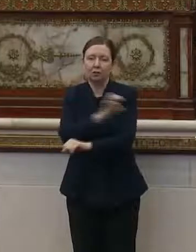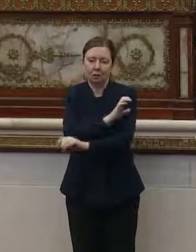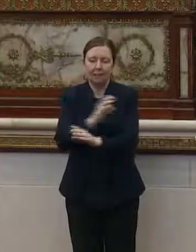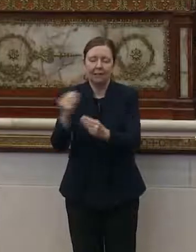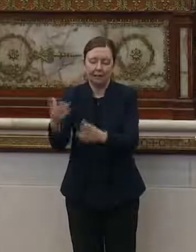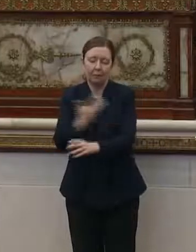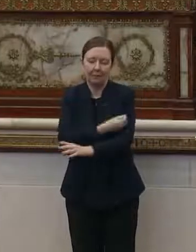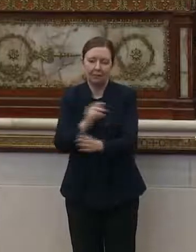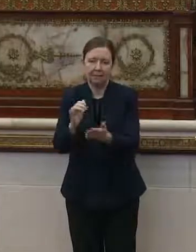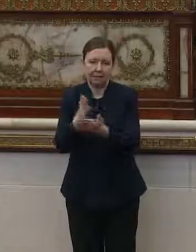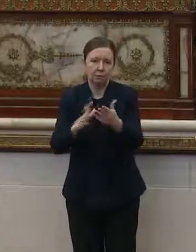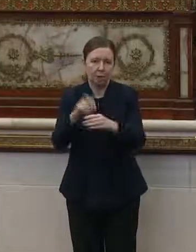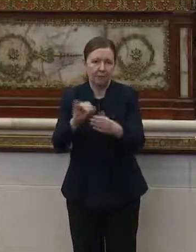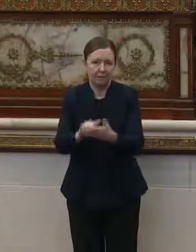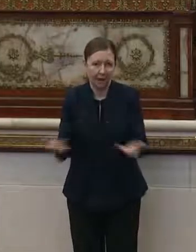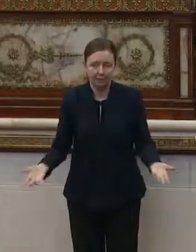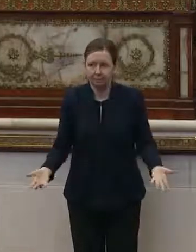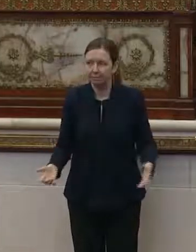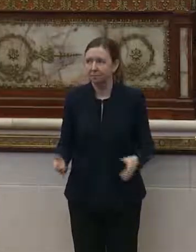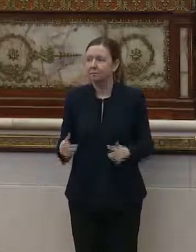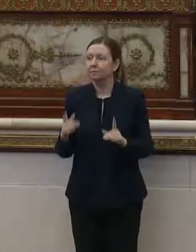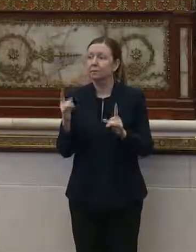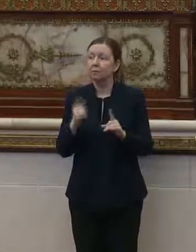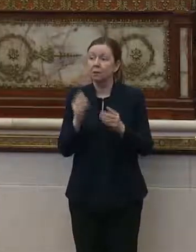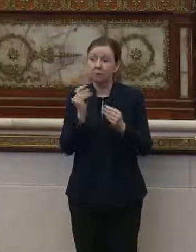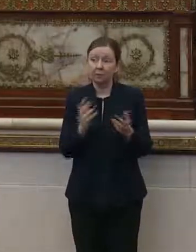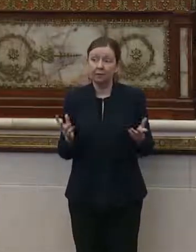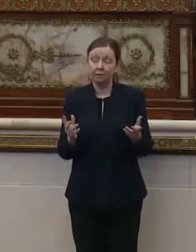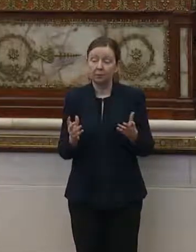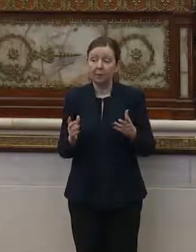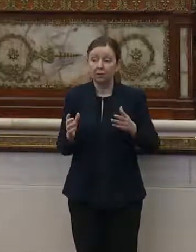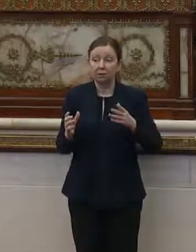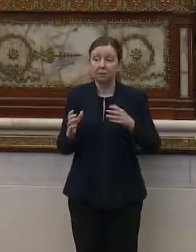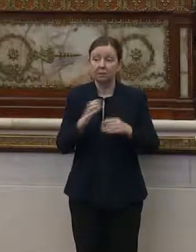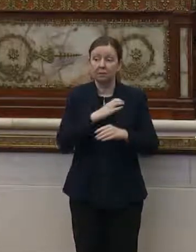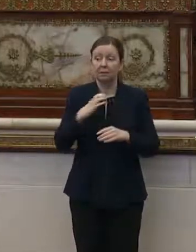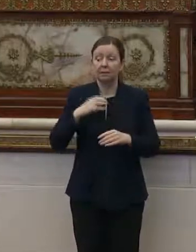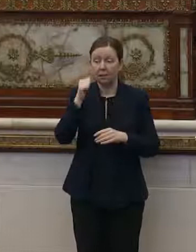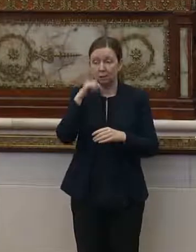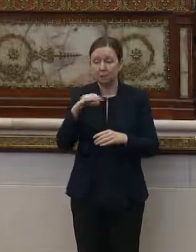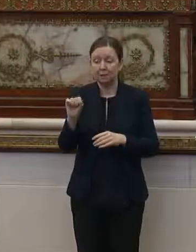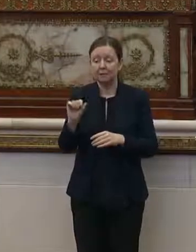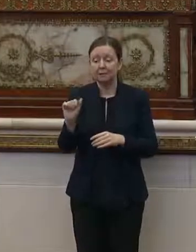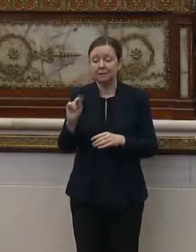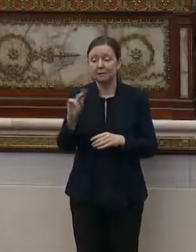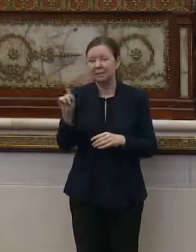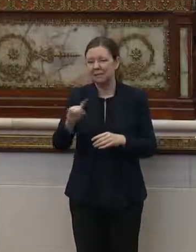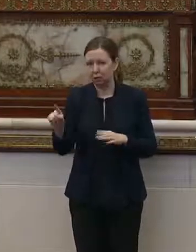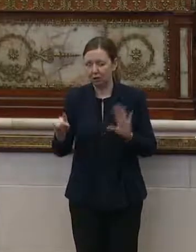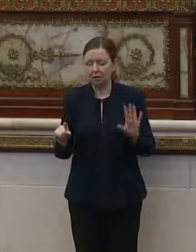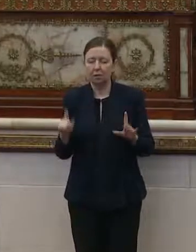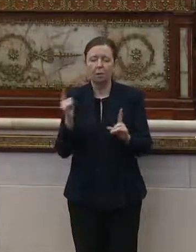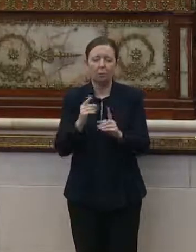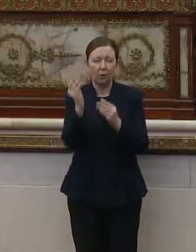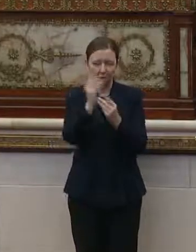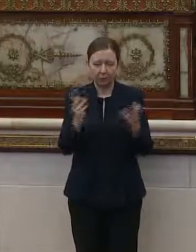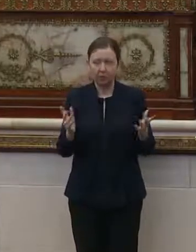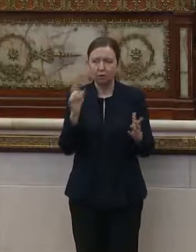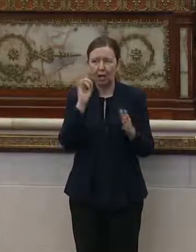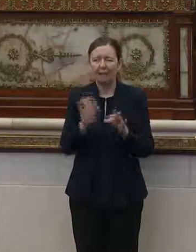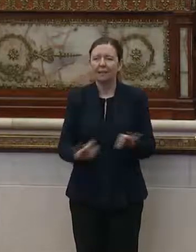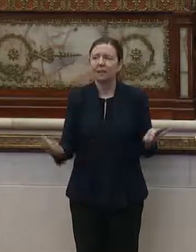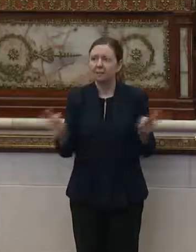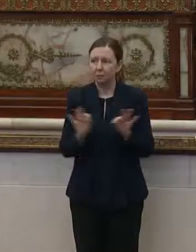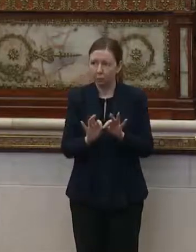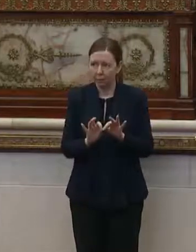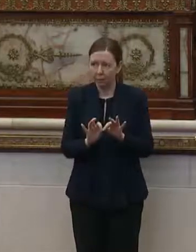that. Was there a point of information from Councilwoman Sanchez? Yes, ma'am. Yes, this point of information, I think it's important,